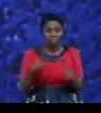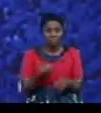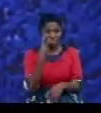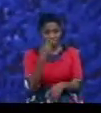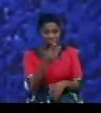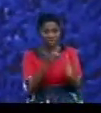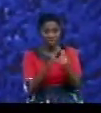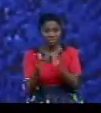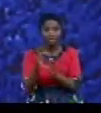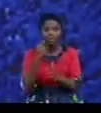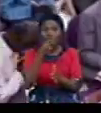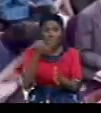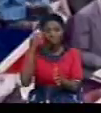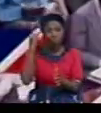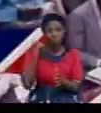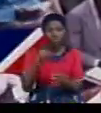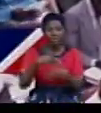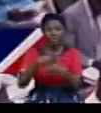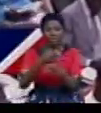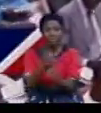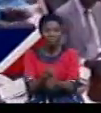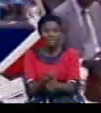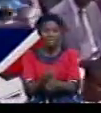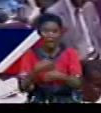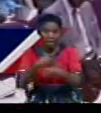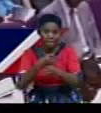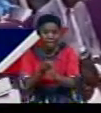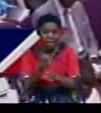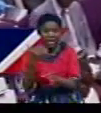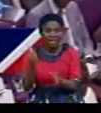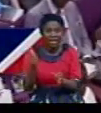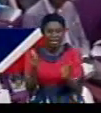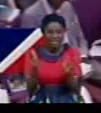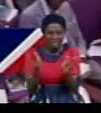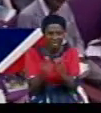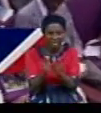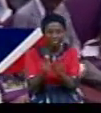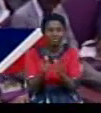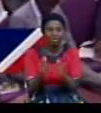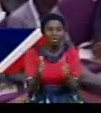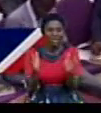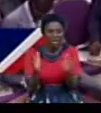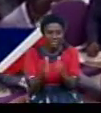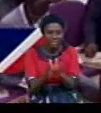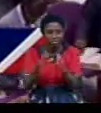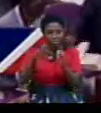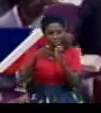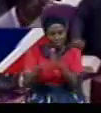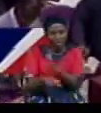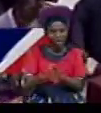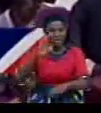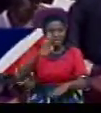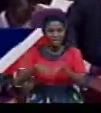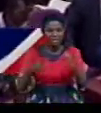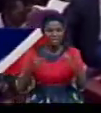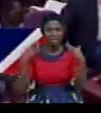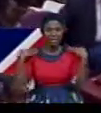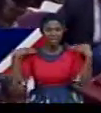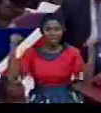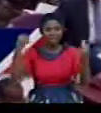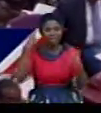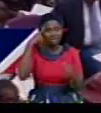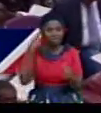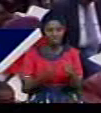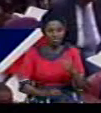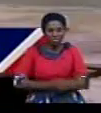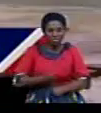who was made a little lower than the angels for the suffering of death, crowned with glory